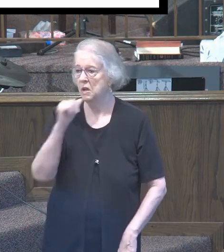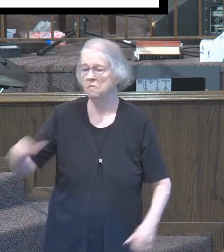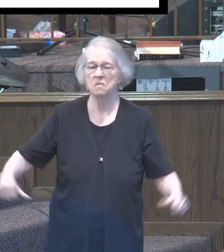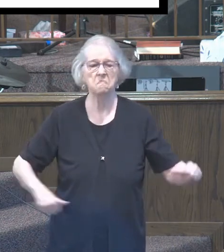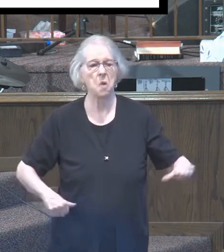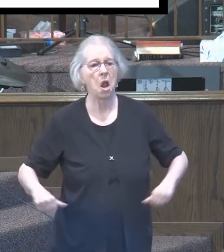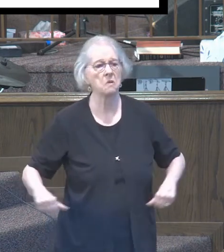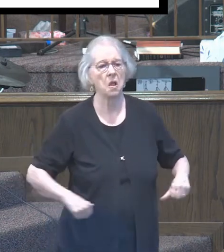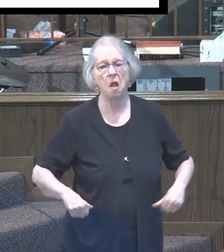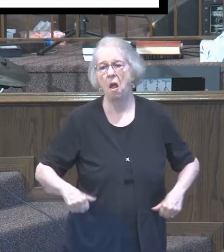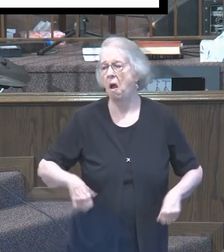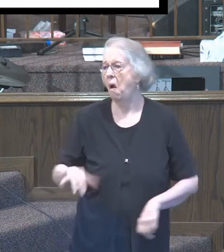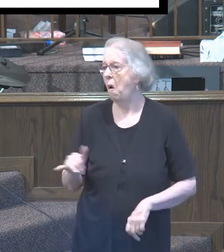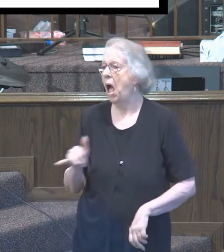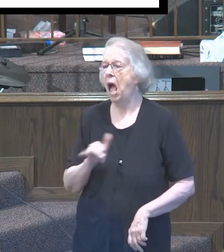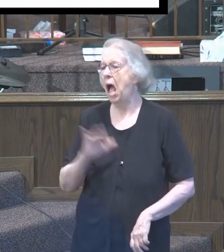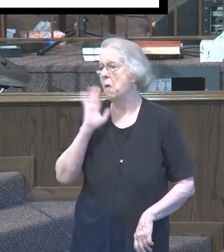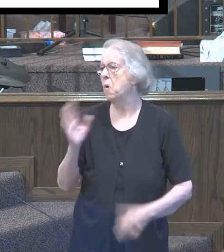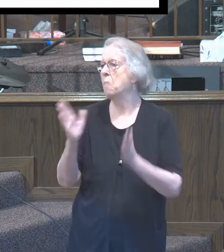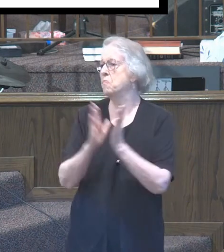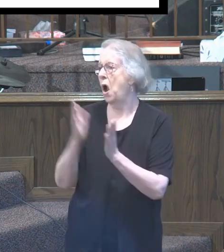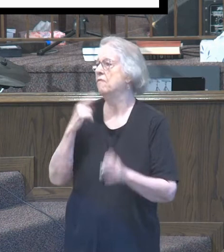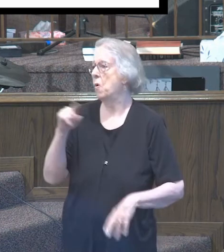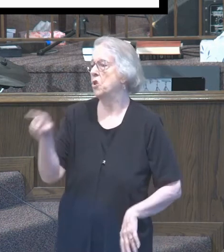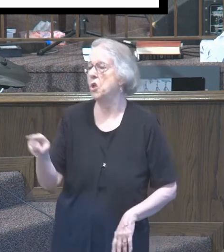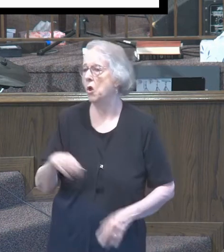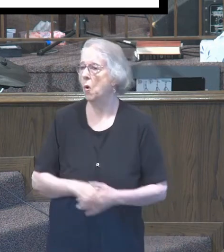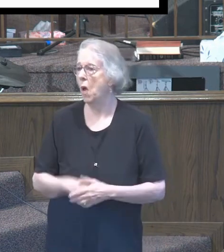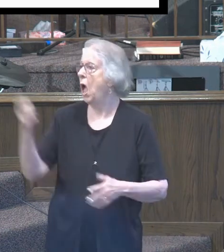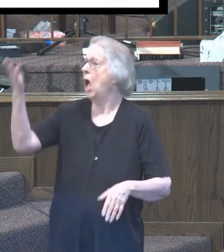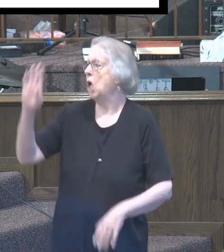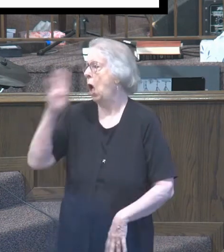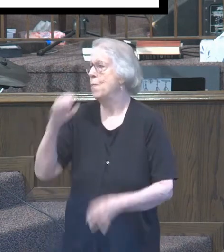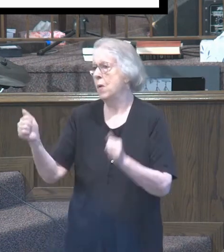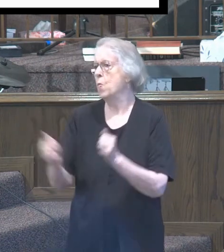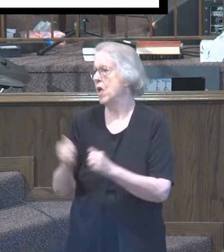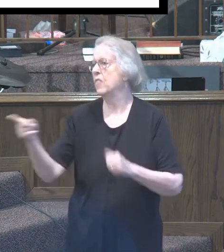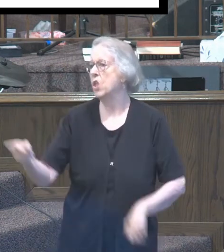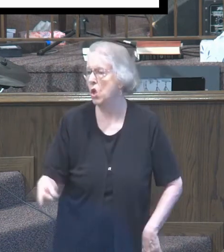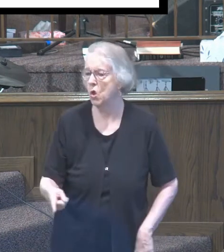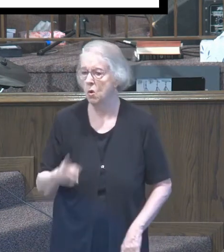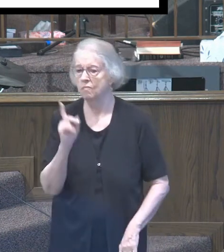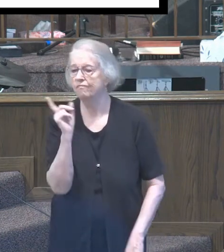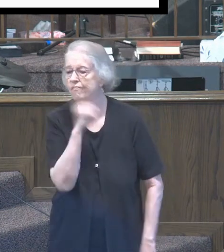never doing it, or saying, God be with you, and not meaning it. You don't make your